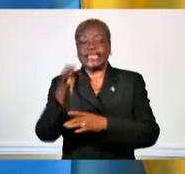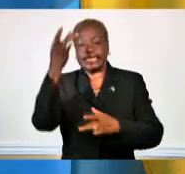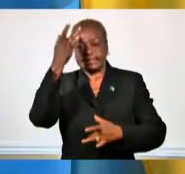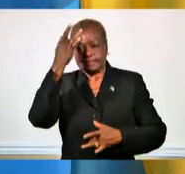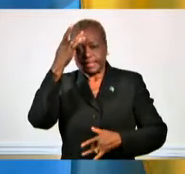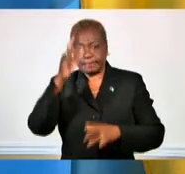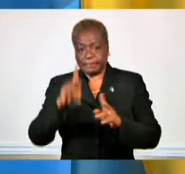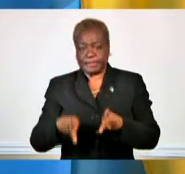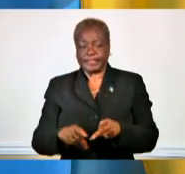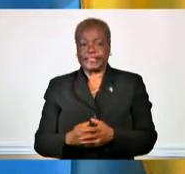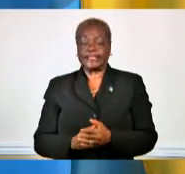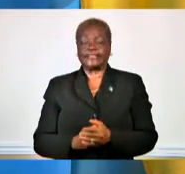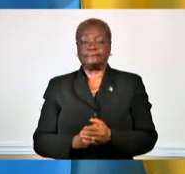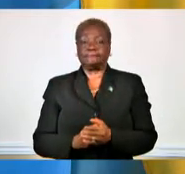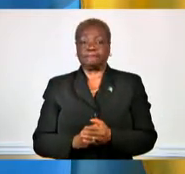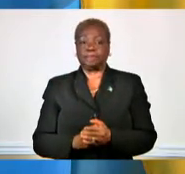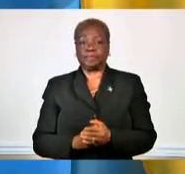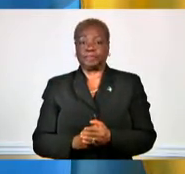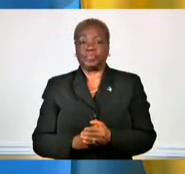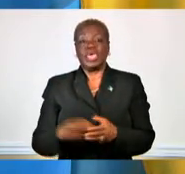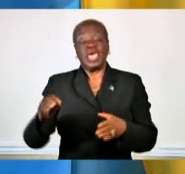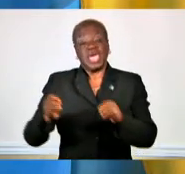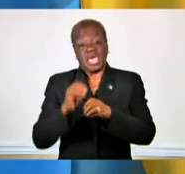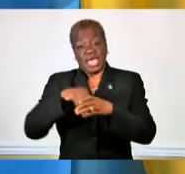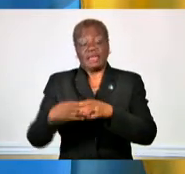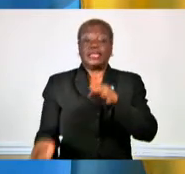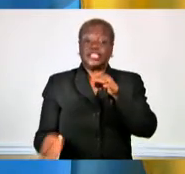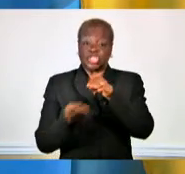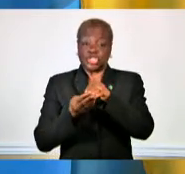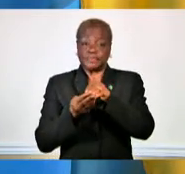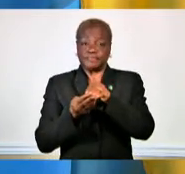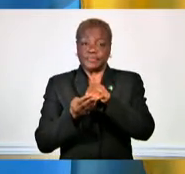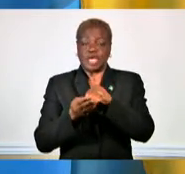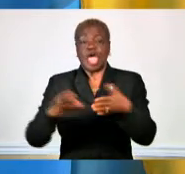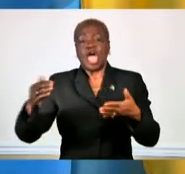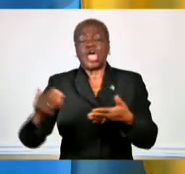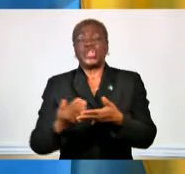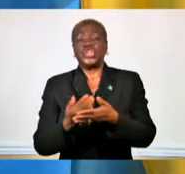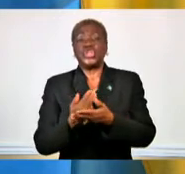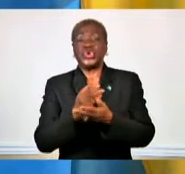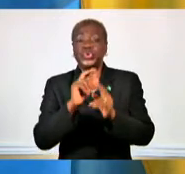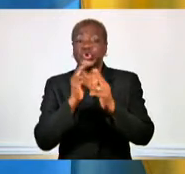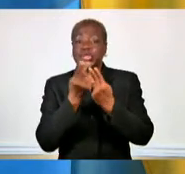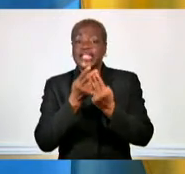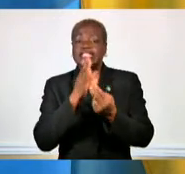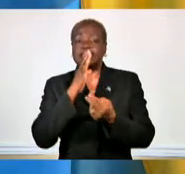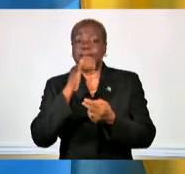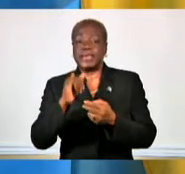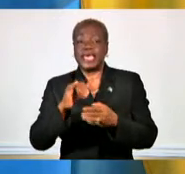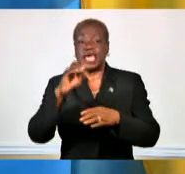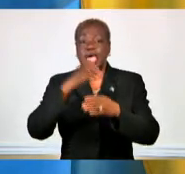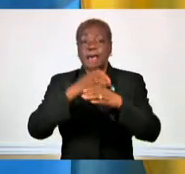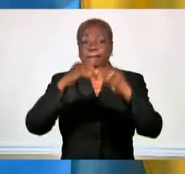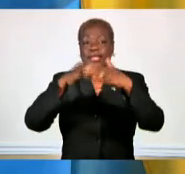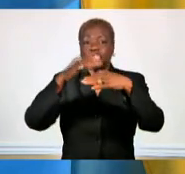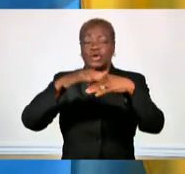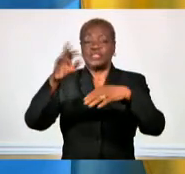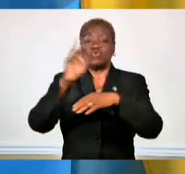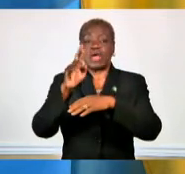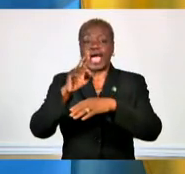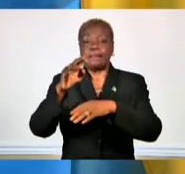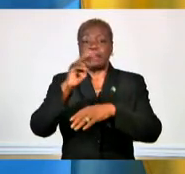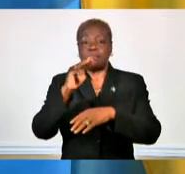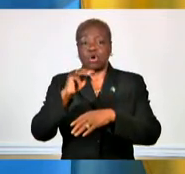patients. In addition, a new unit is being constructed on the Rand Memorial Hospital facility.